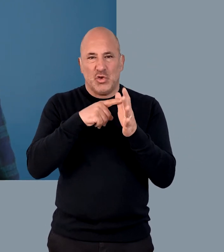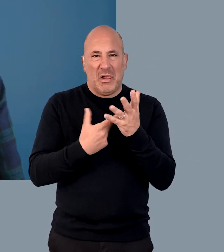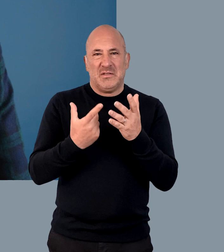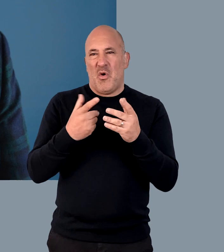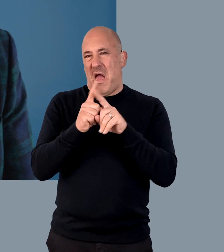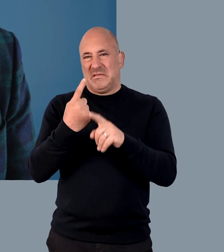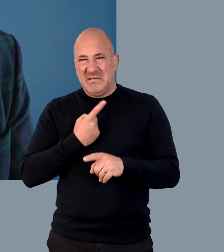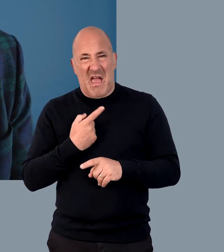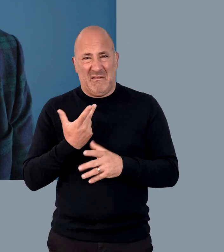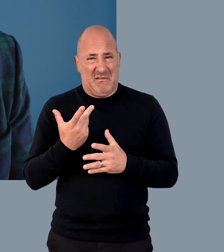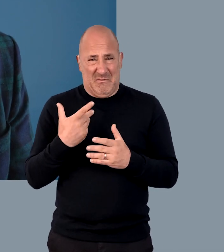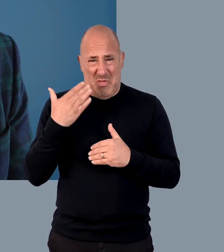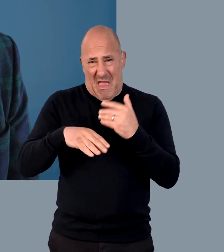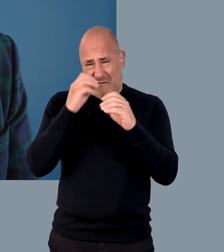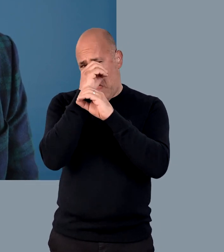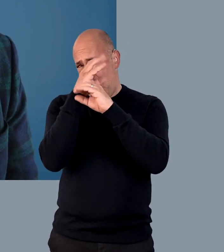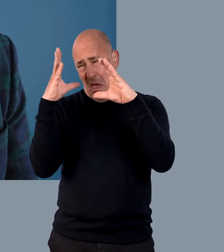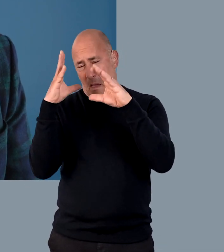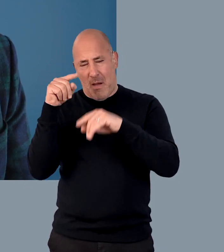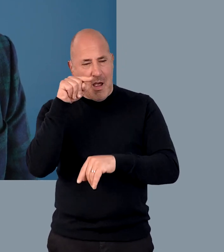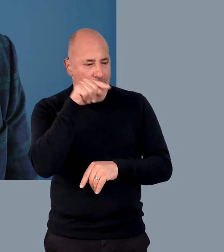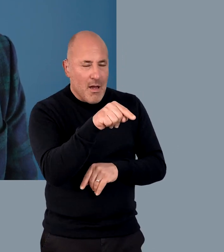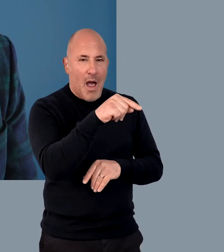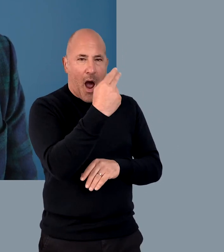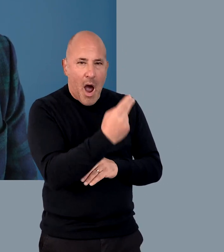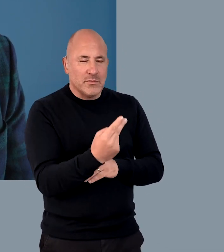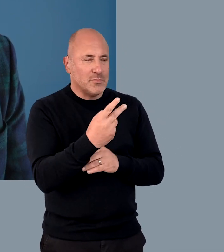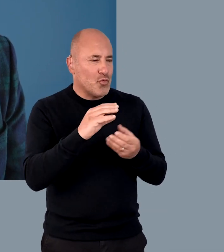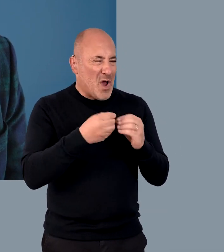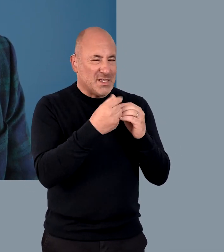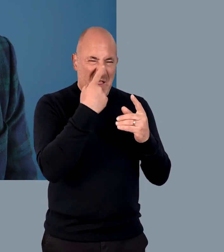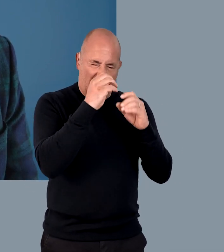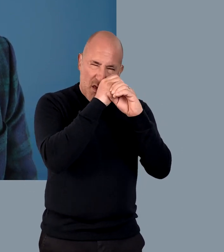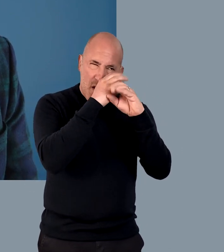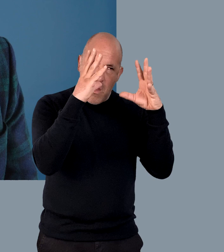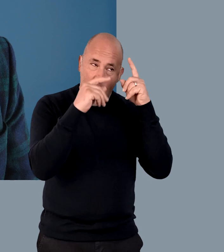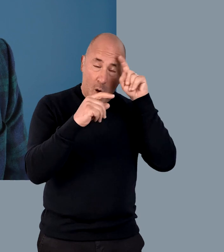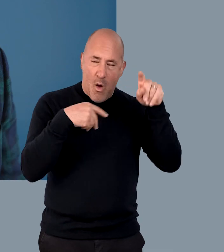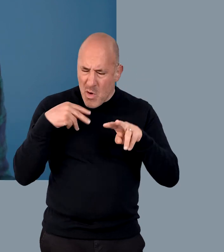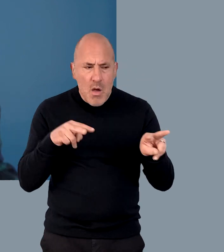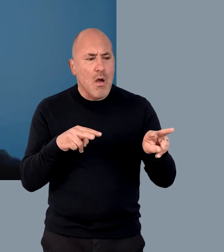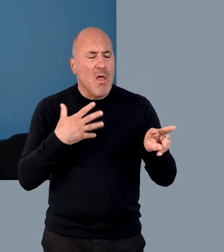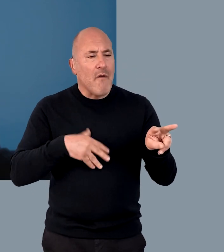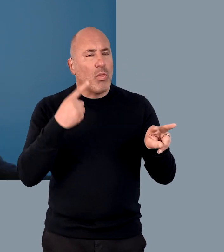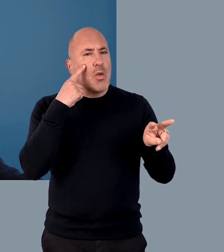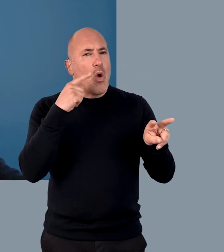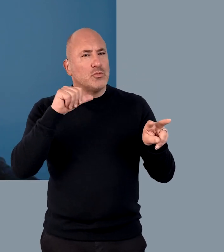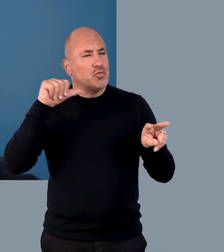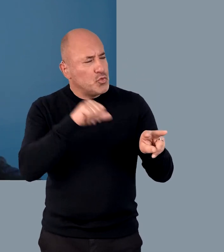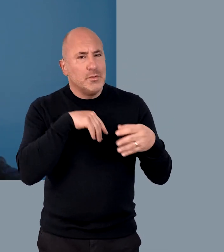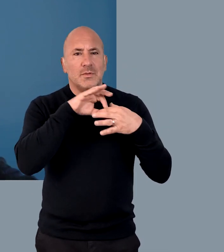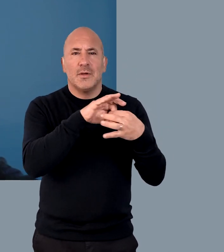like myself could never conceive, in a way that has benefits way beyond. You would